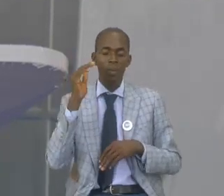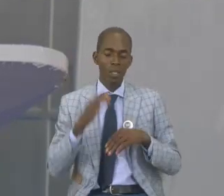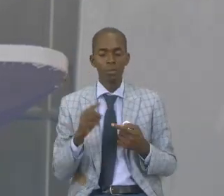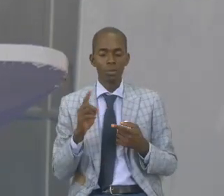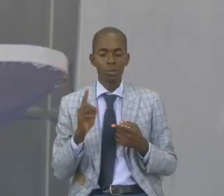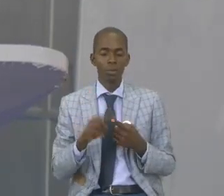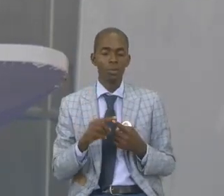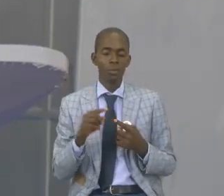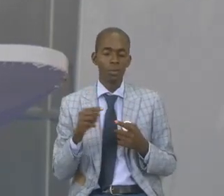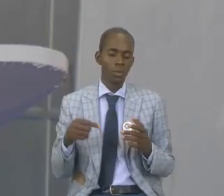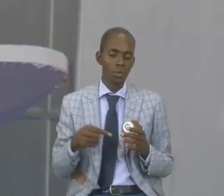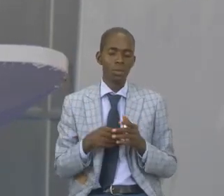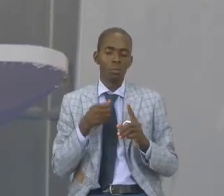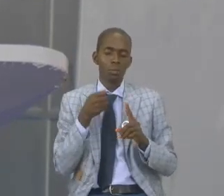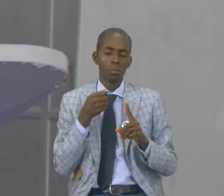Impact Academy today.